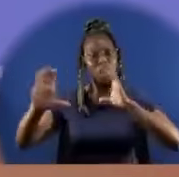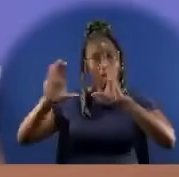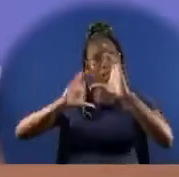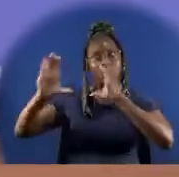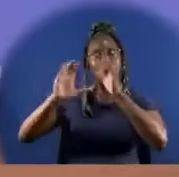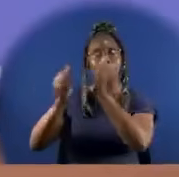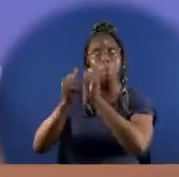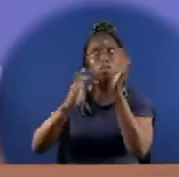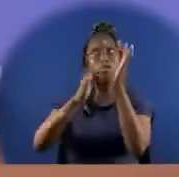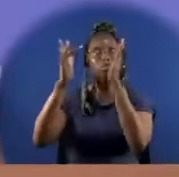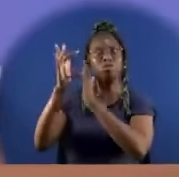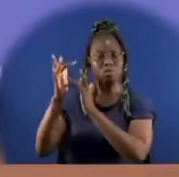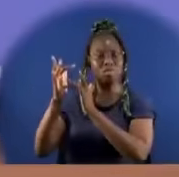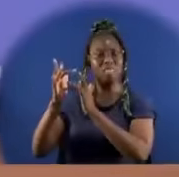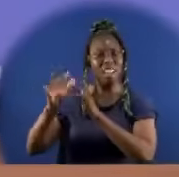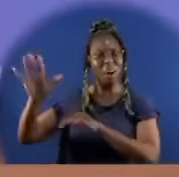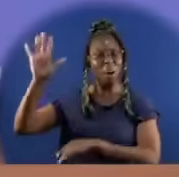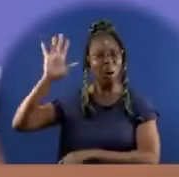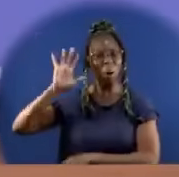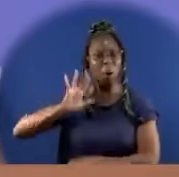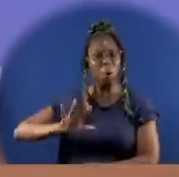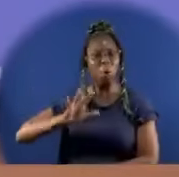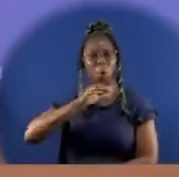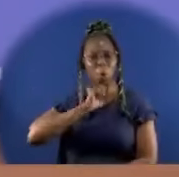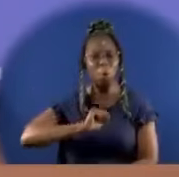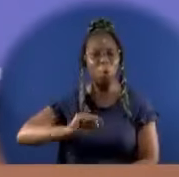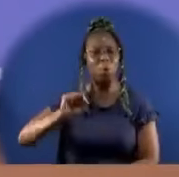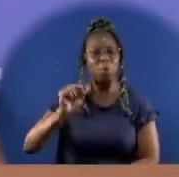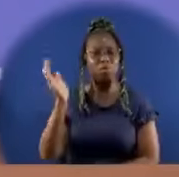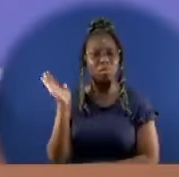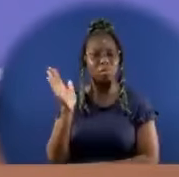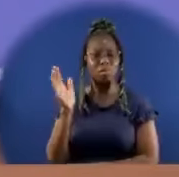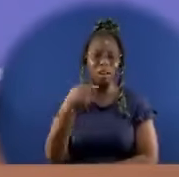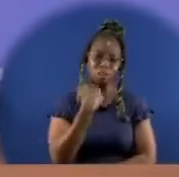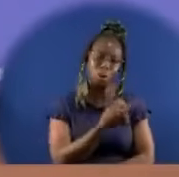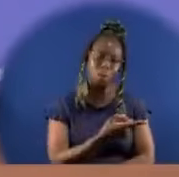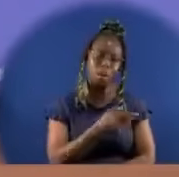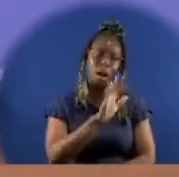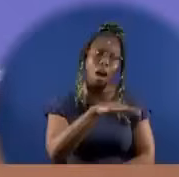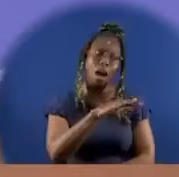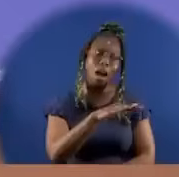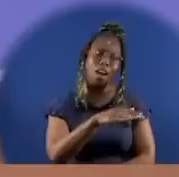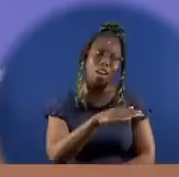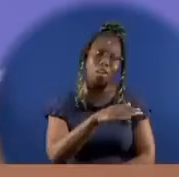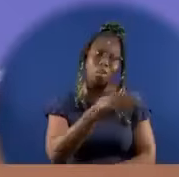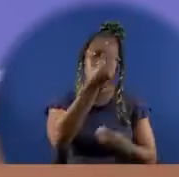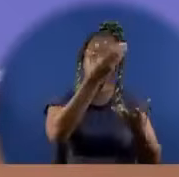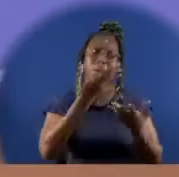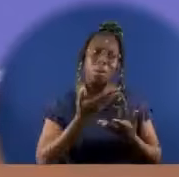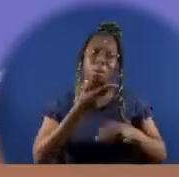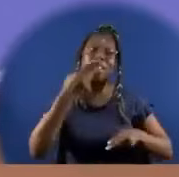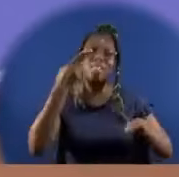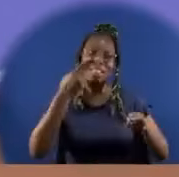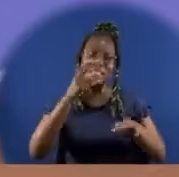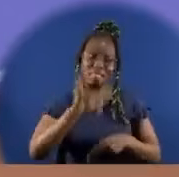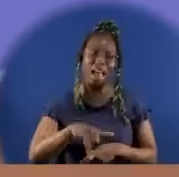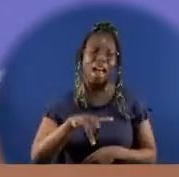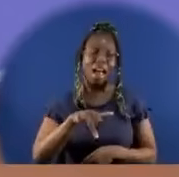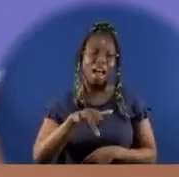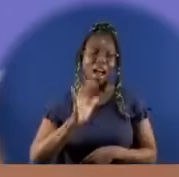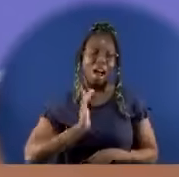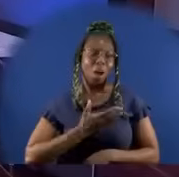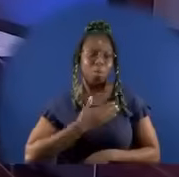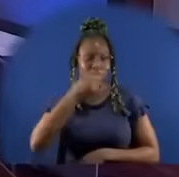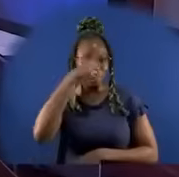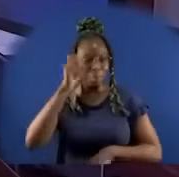Jesus. I said, Bishop, you just gave us our summer series. All summer